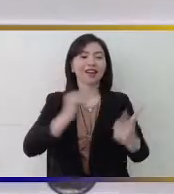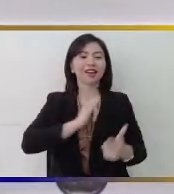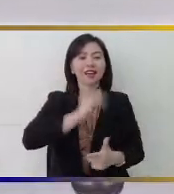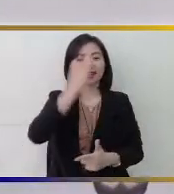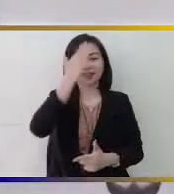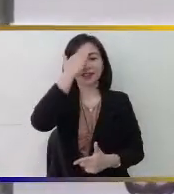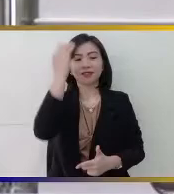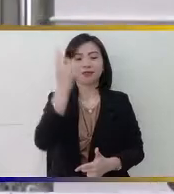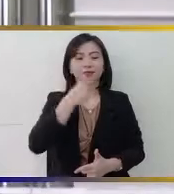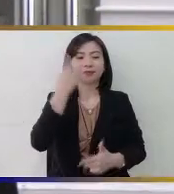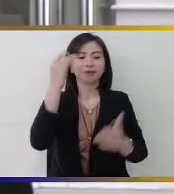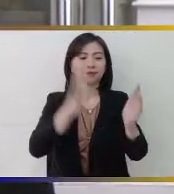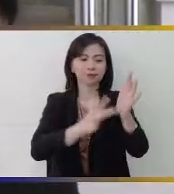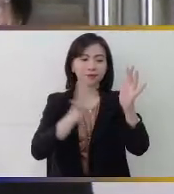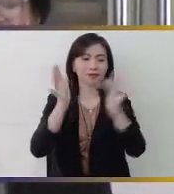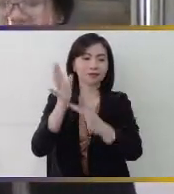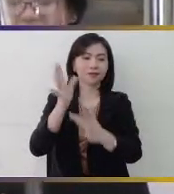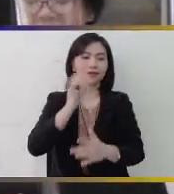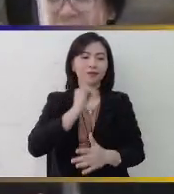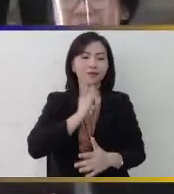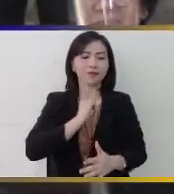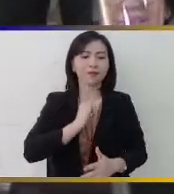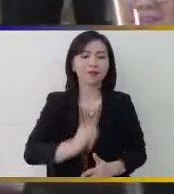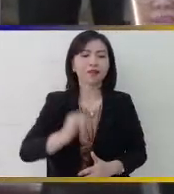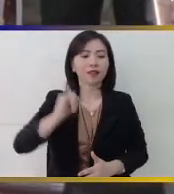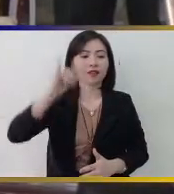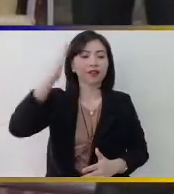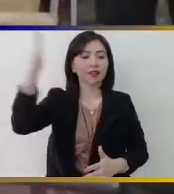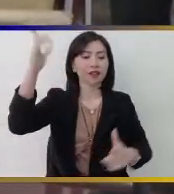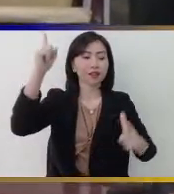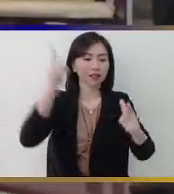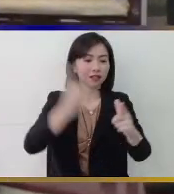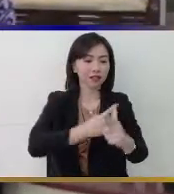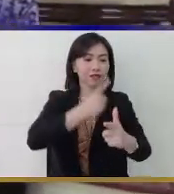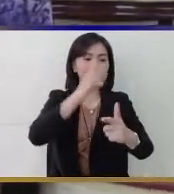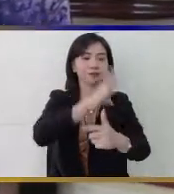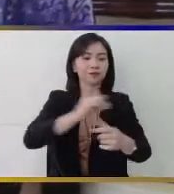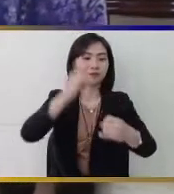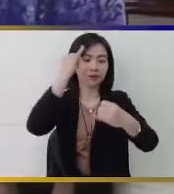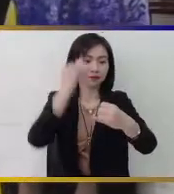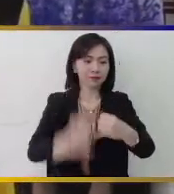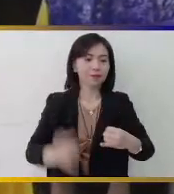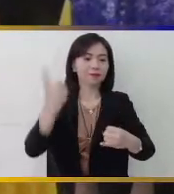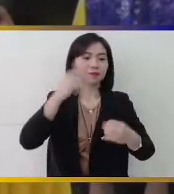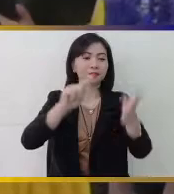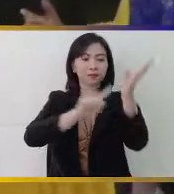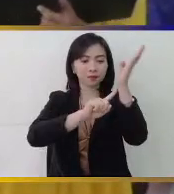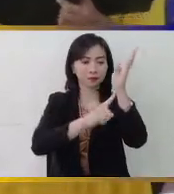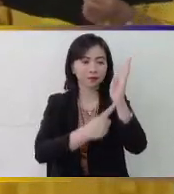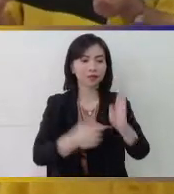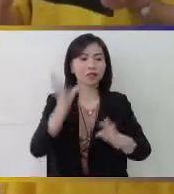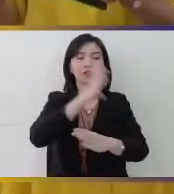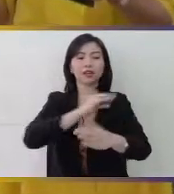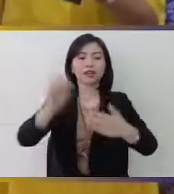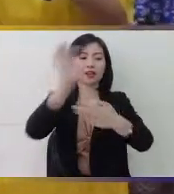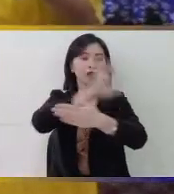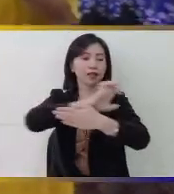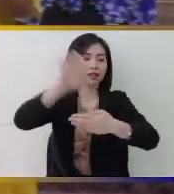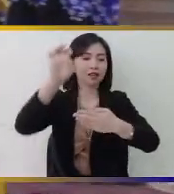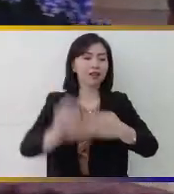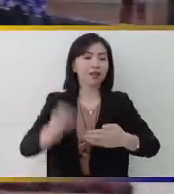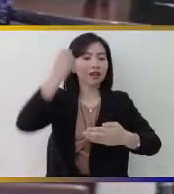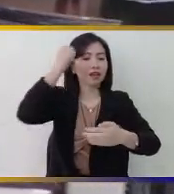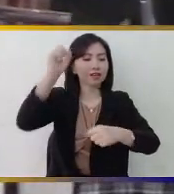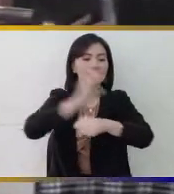glad I know who Jesus is. He's the Alpha and Omega, the beginning and